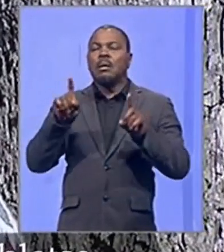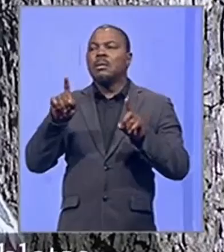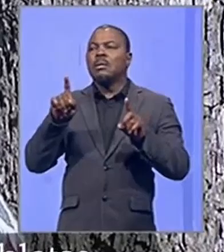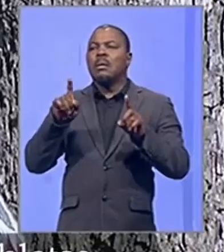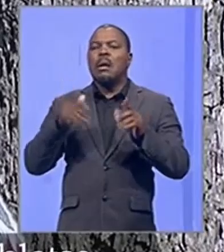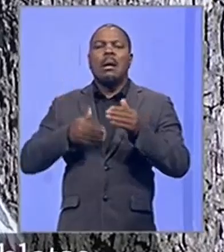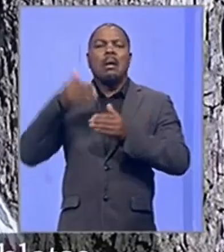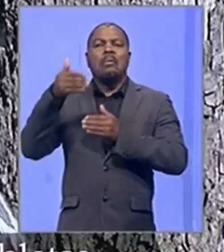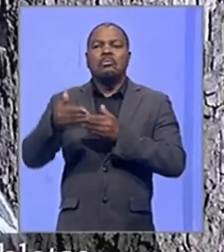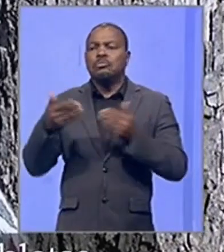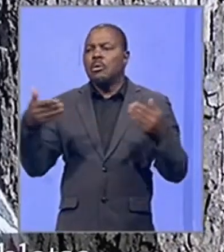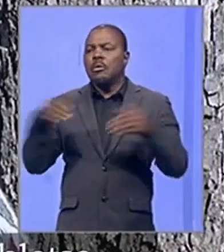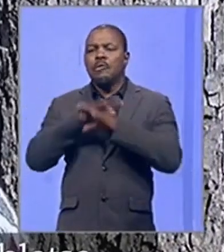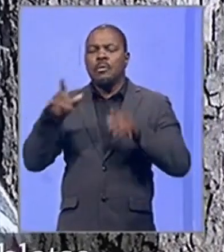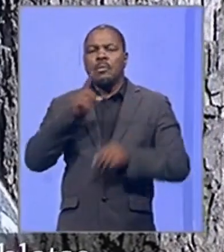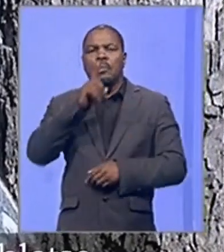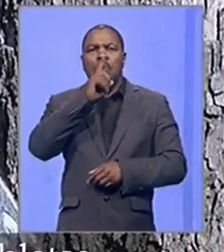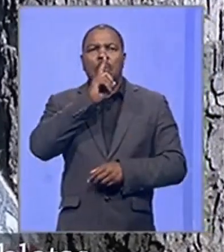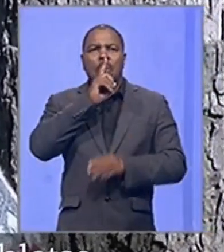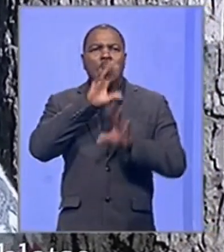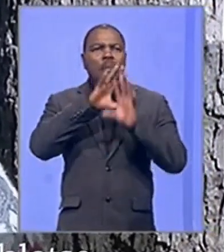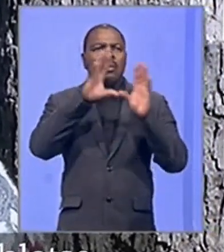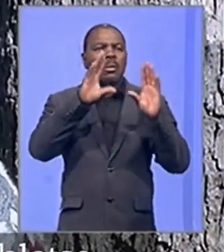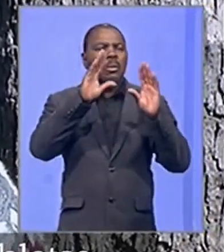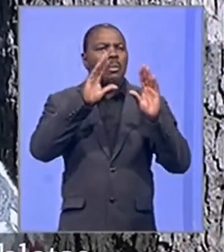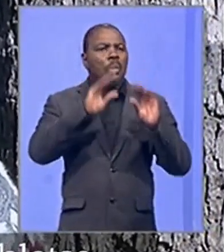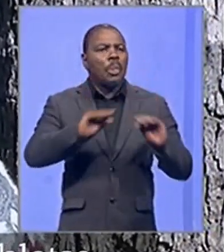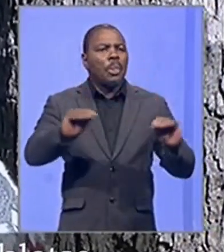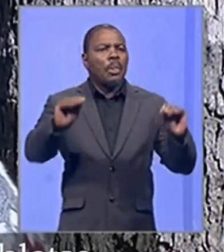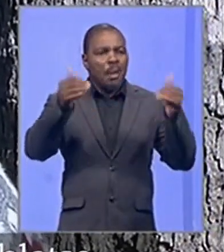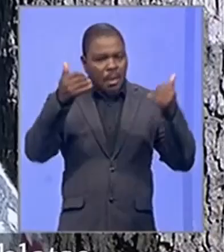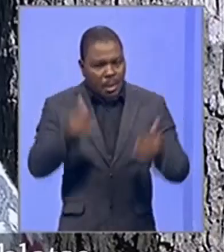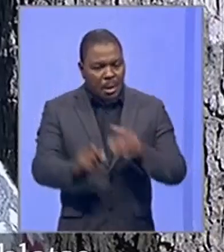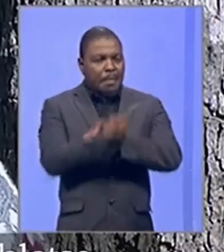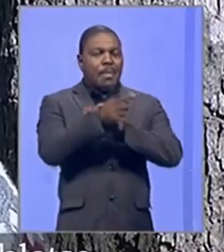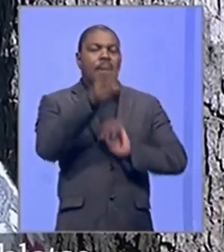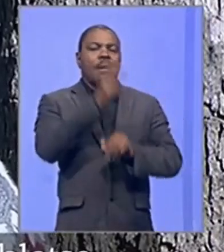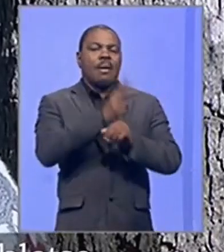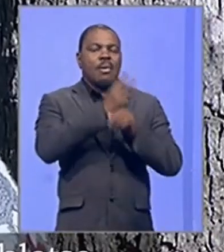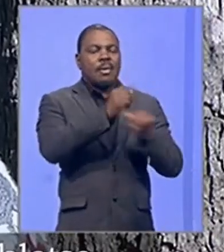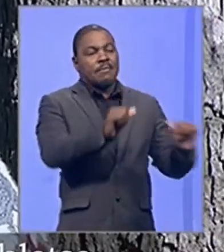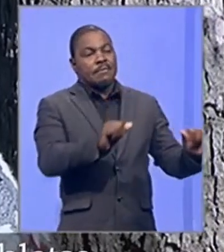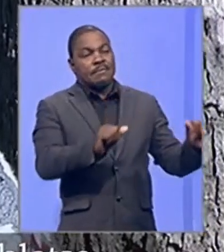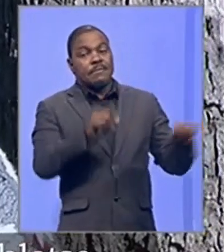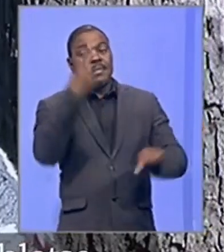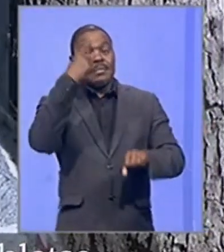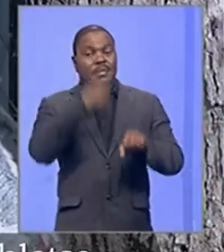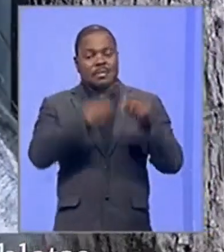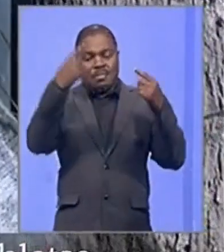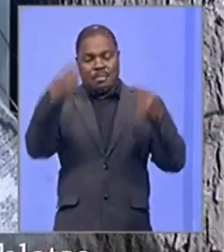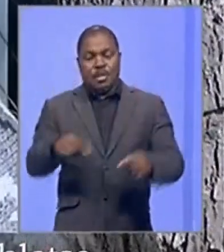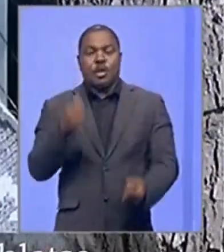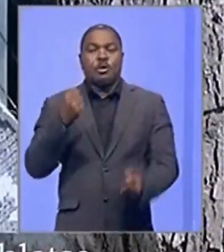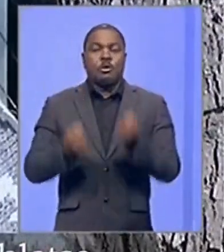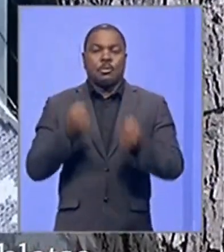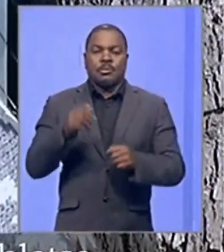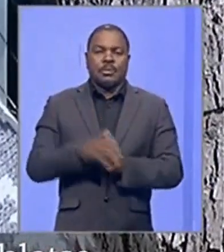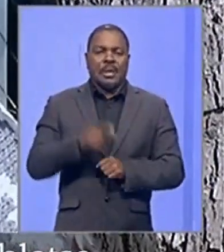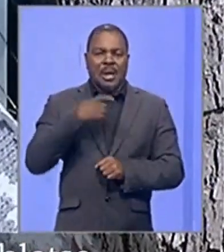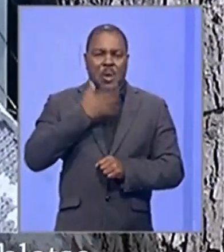ga gona sepe se se tlhagelelang. Jaanong ke gone go tlhagelelang gape re simolla go ta koto today. Ke batla gore